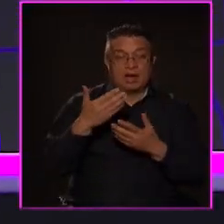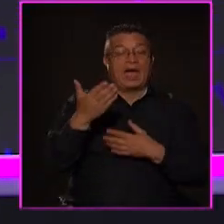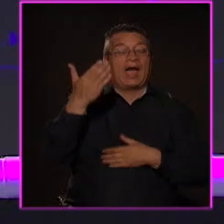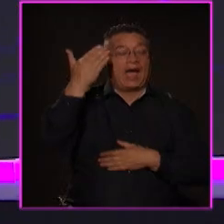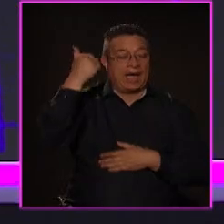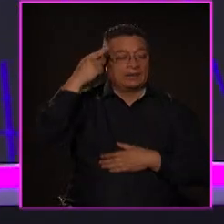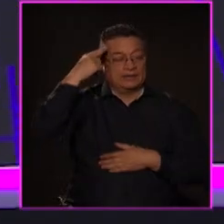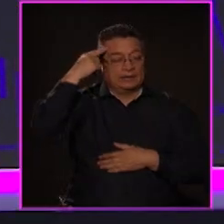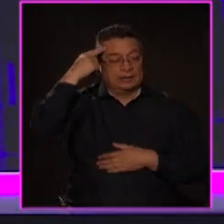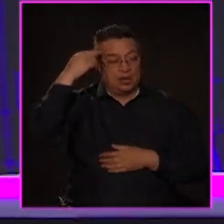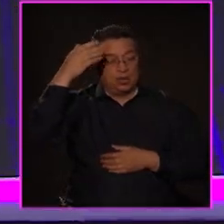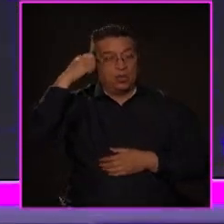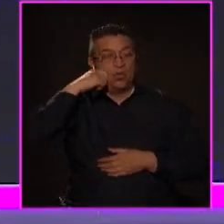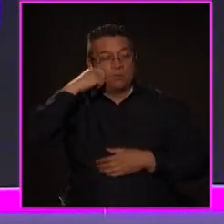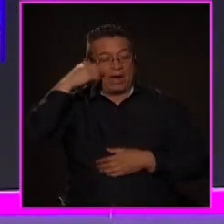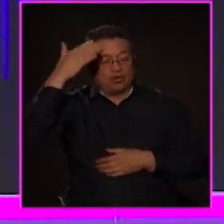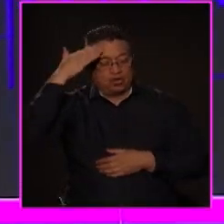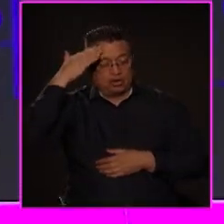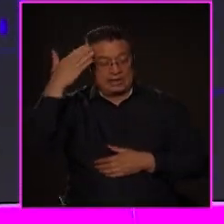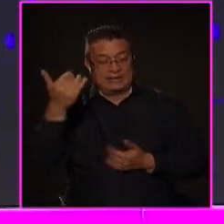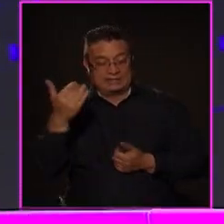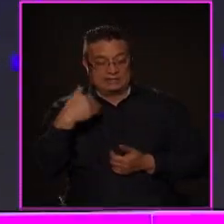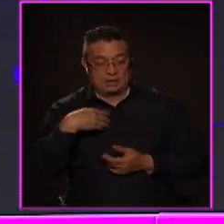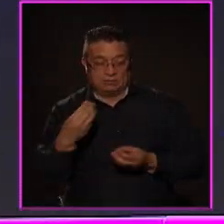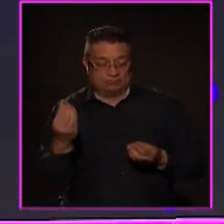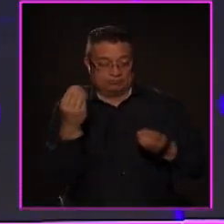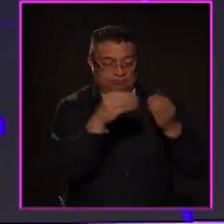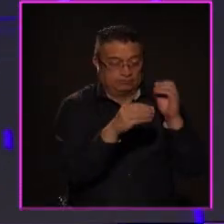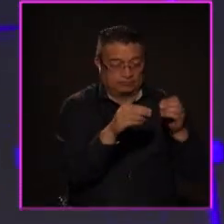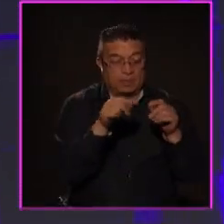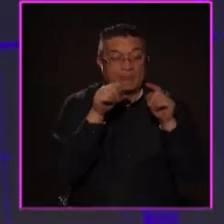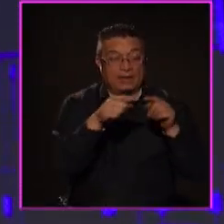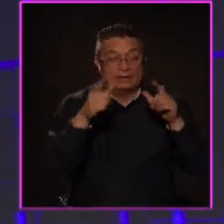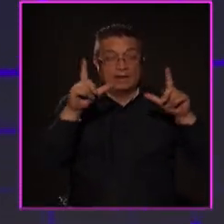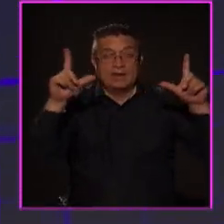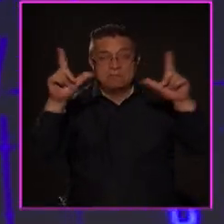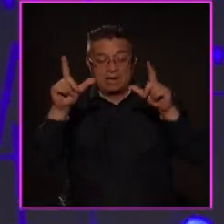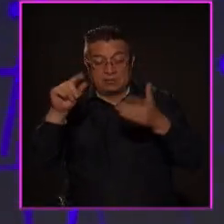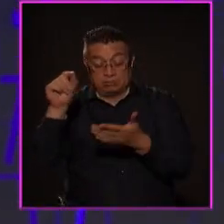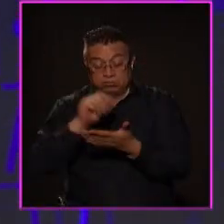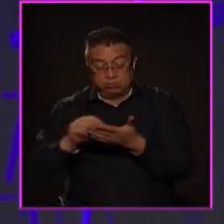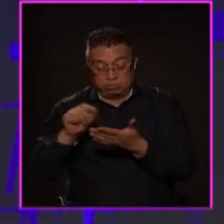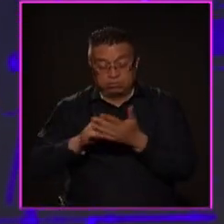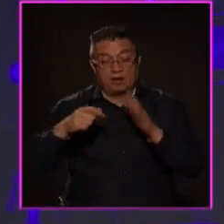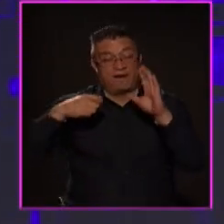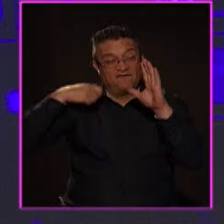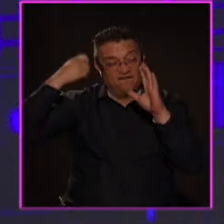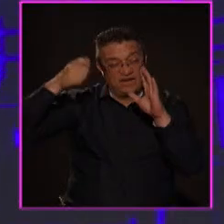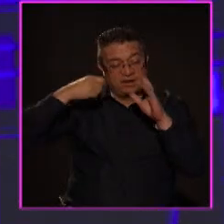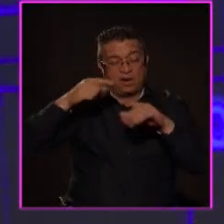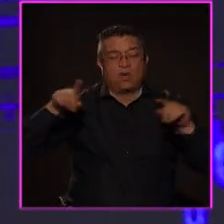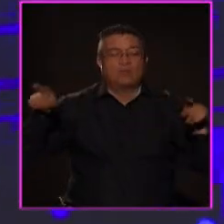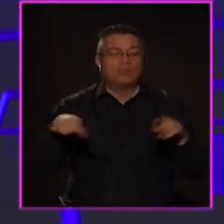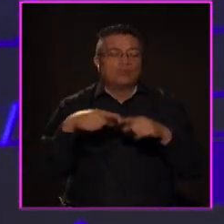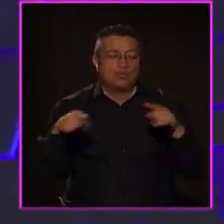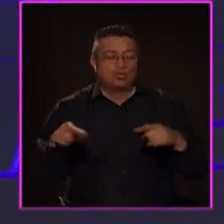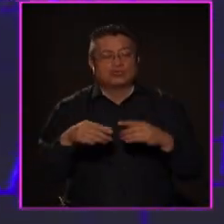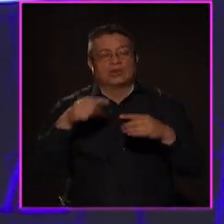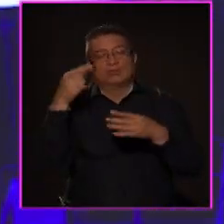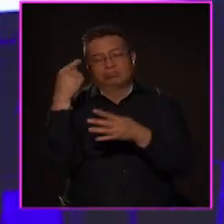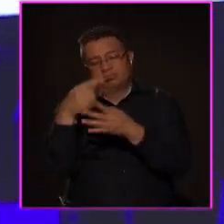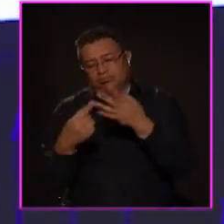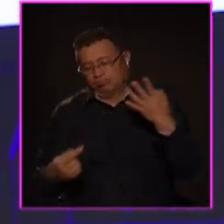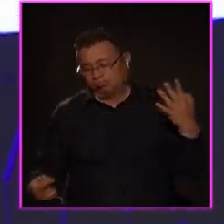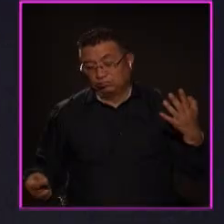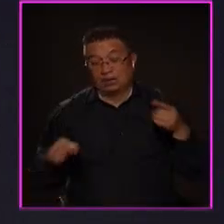content. So that could be images or texts or videos, music, even podcast interviews